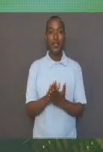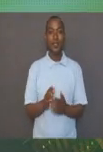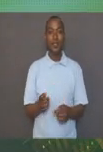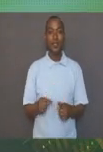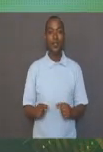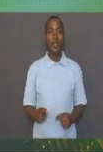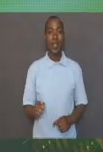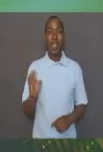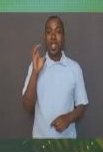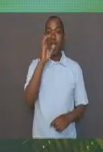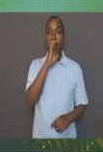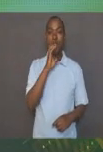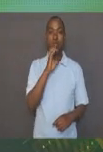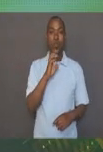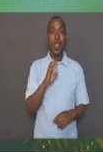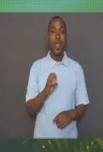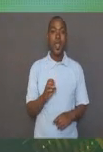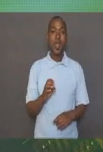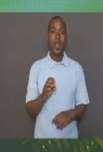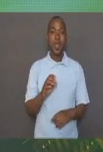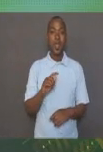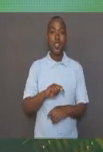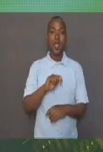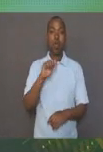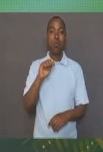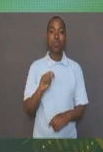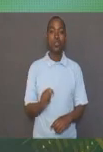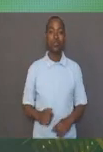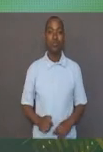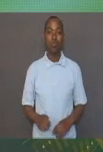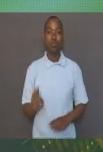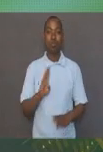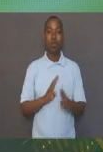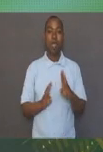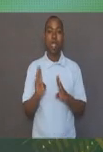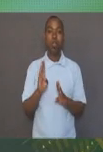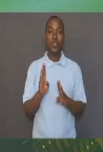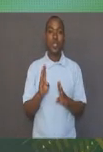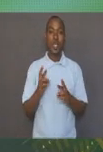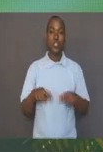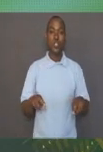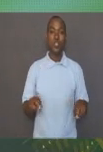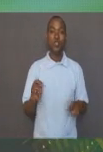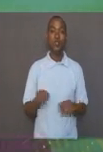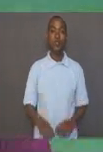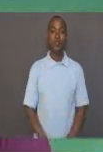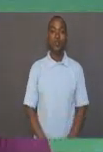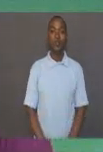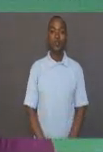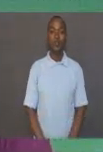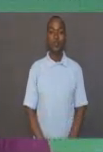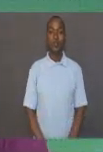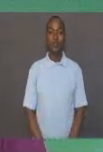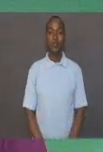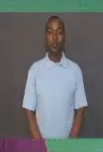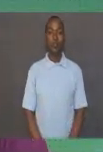on Ethiopian institutions involved in biological research.